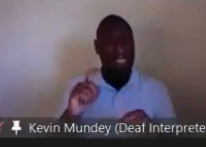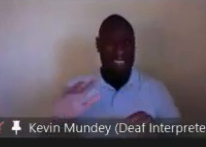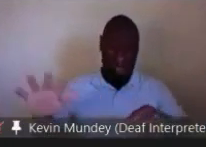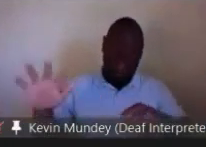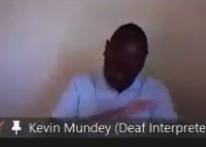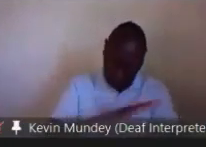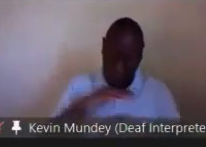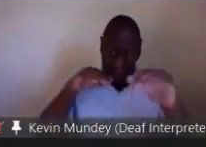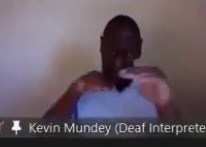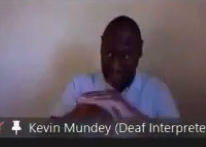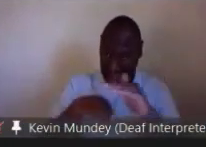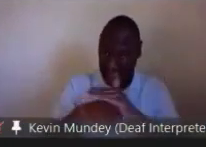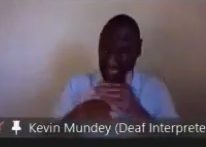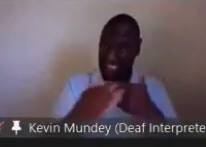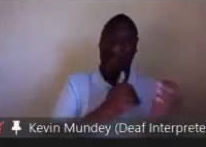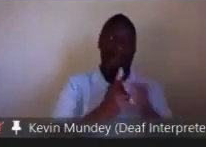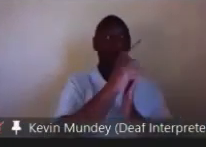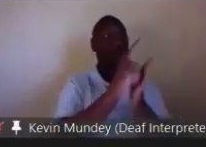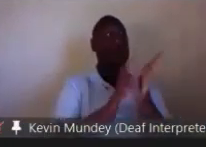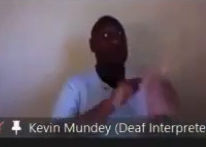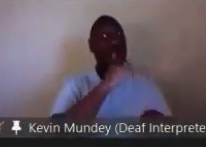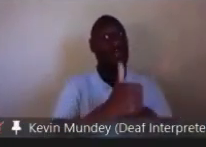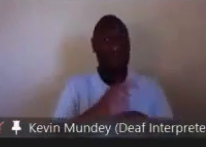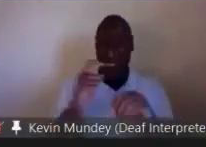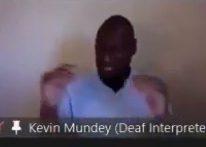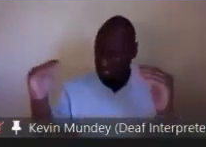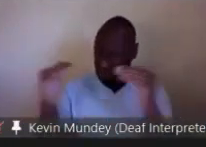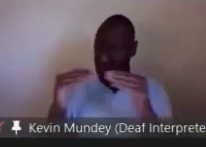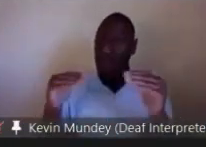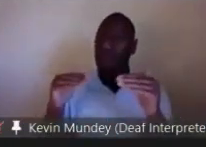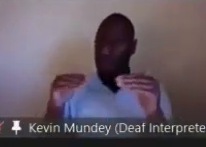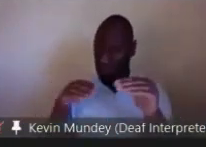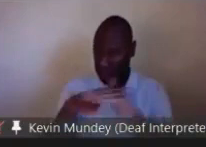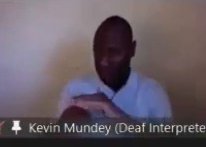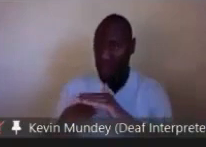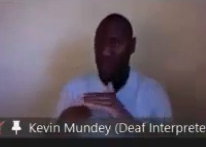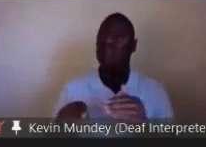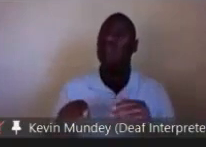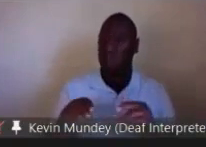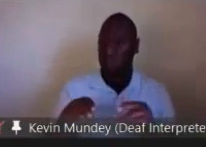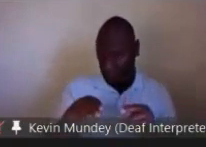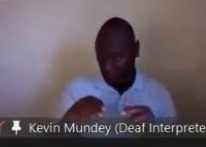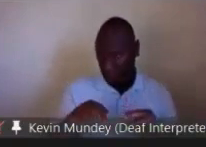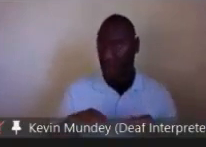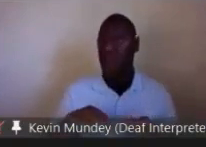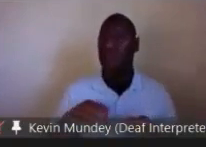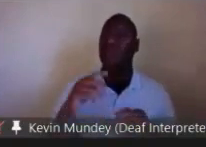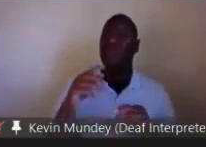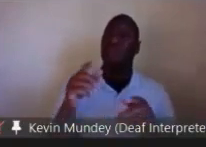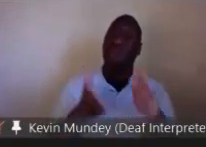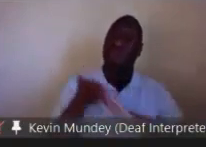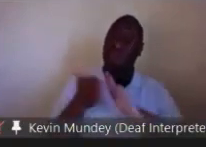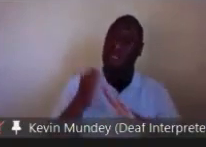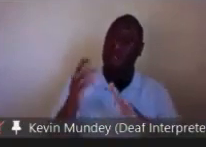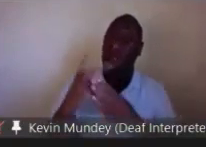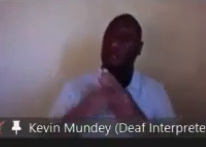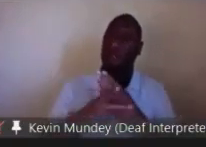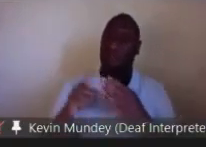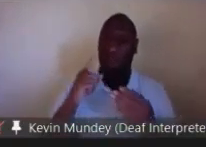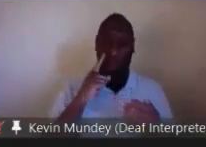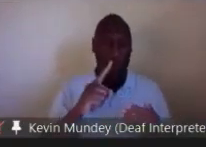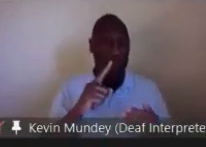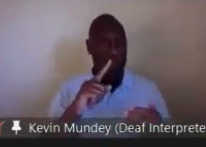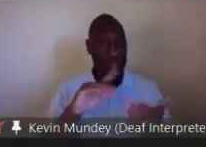We manage accommodations requests for city programs, as well as address any ADA